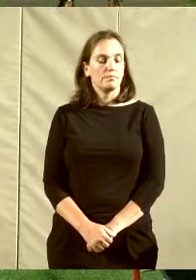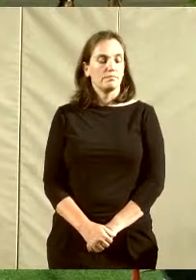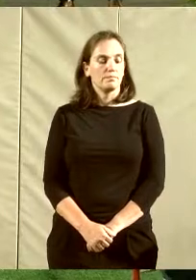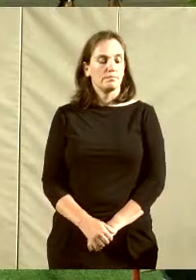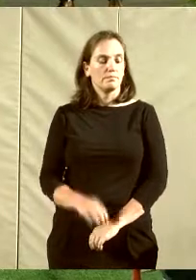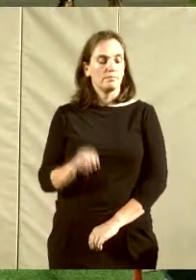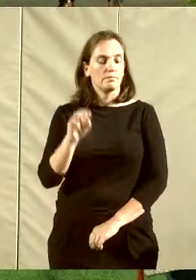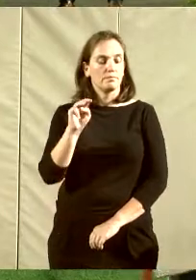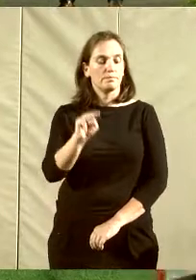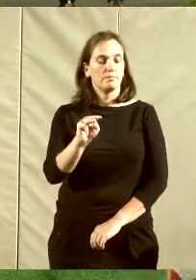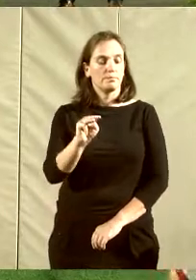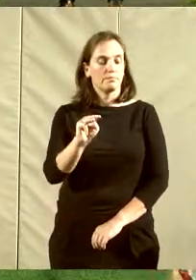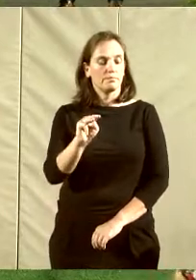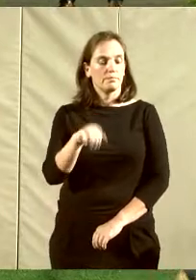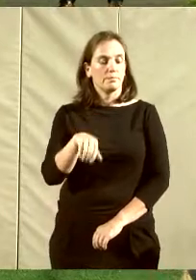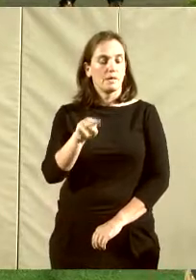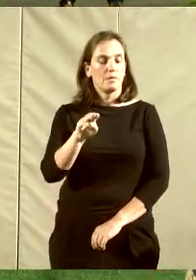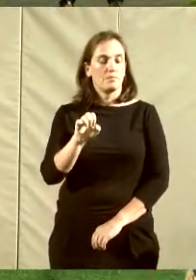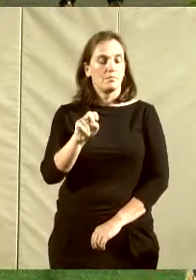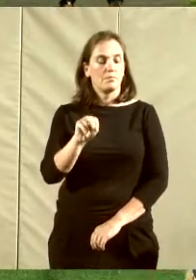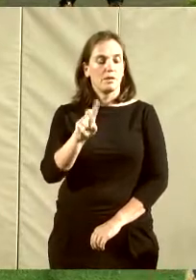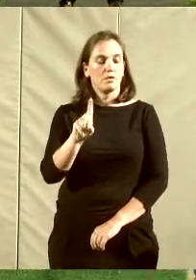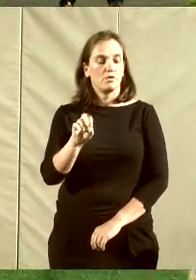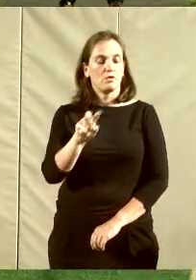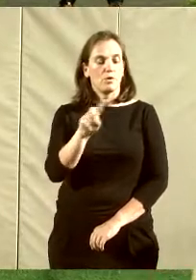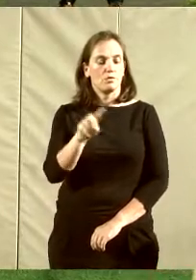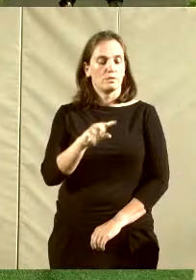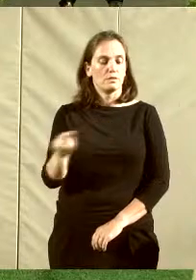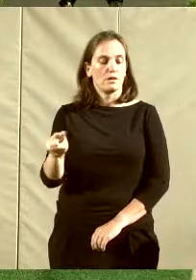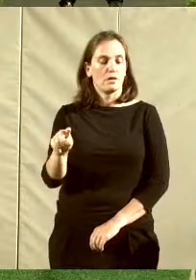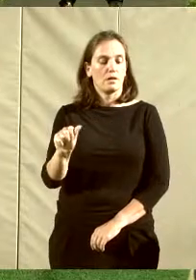Manuel de Jesus Mendoza Beltran.